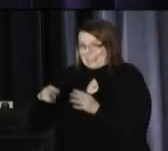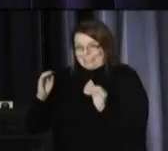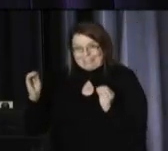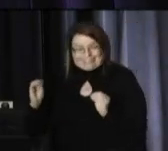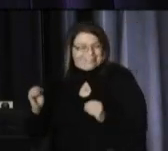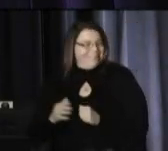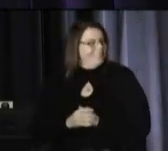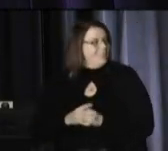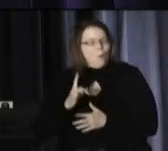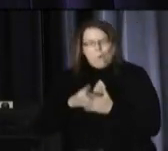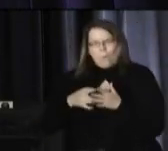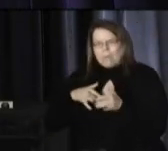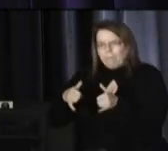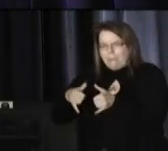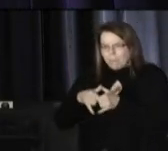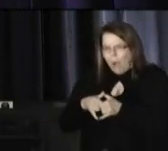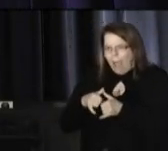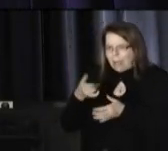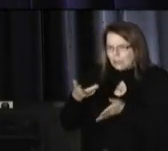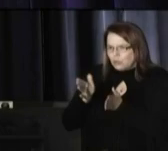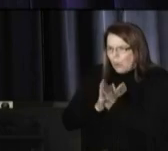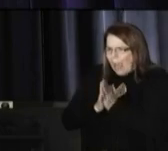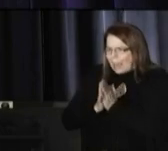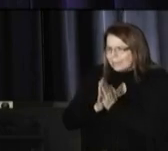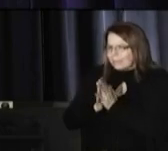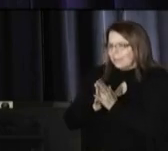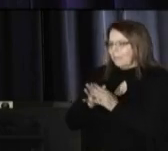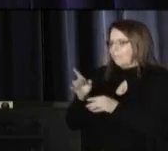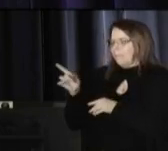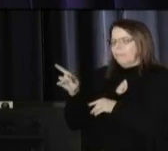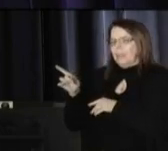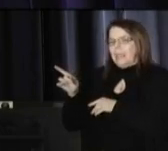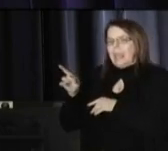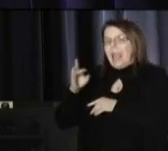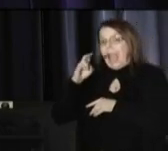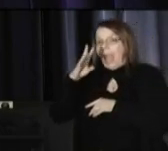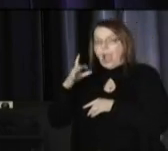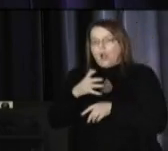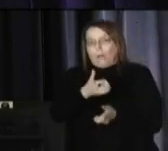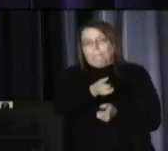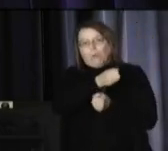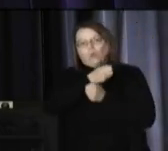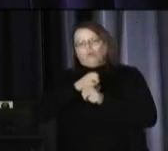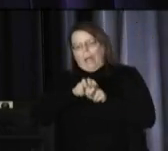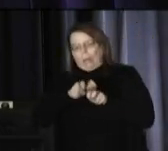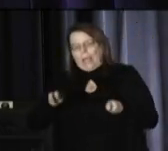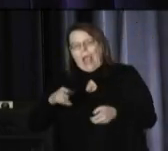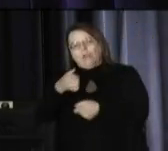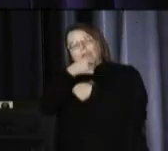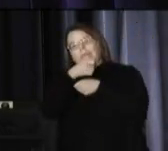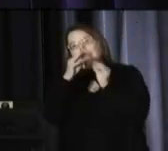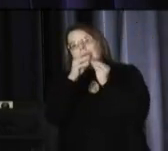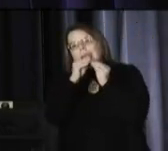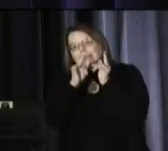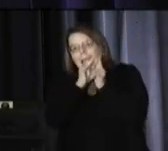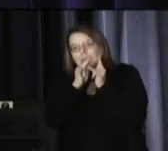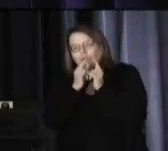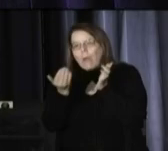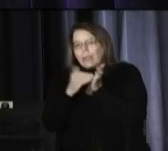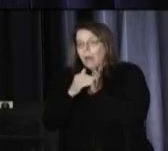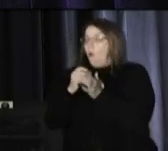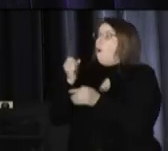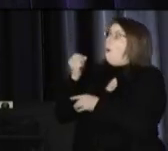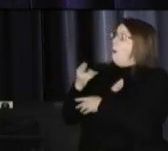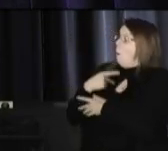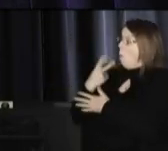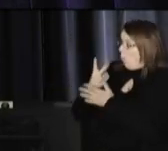"What's my prize?" you ask. Eric pulls you down to the couch and kisses you again. "Oh, so we both win," you